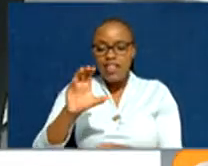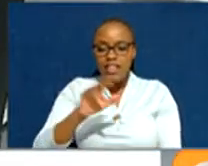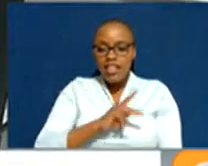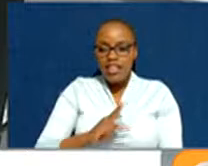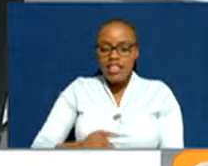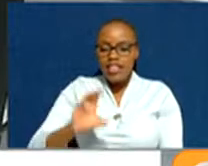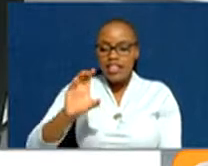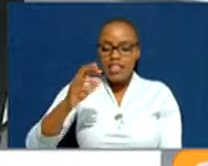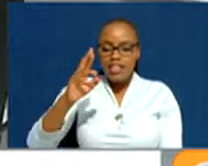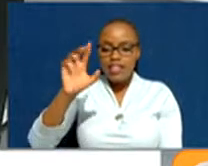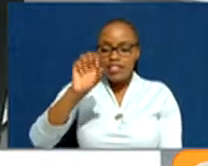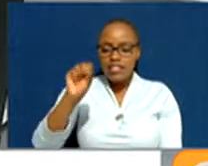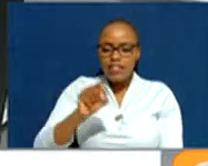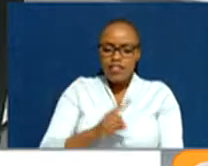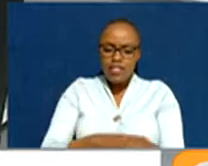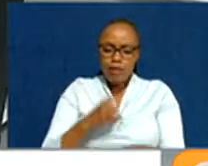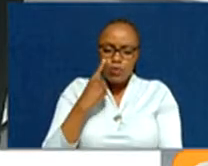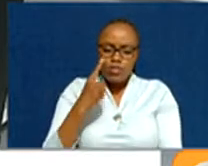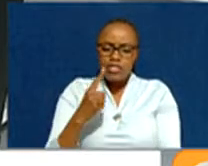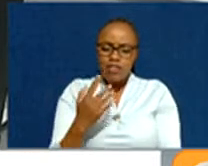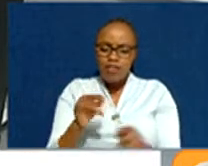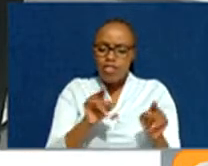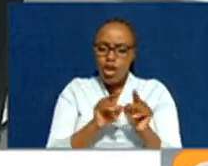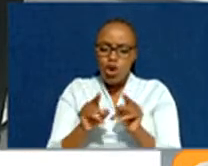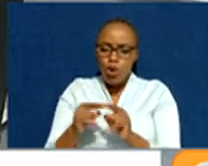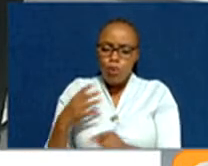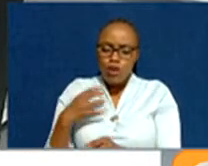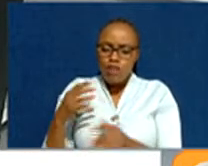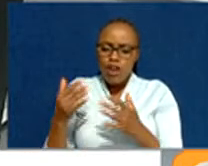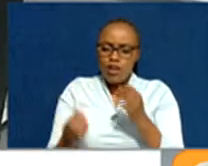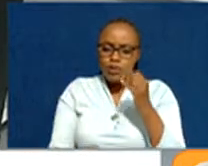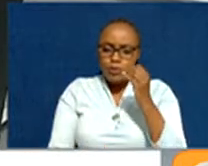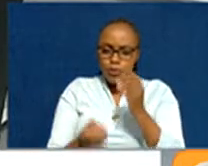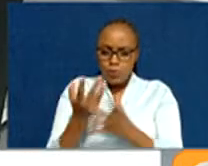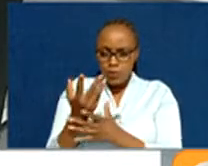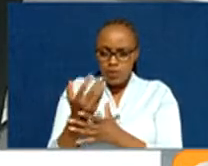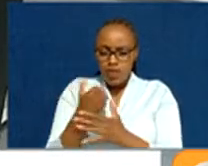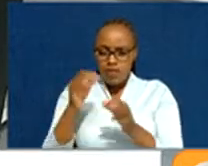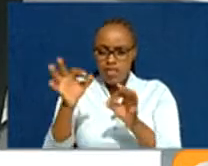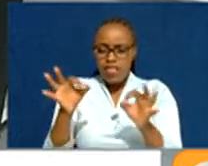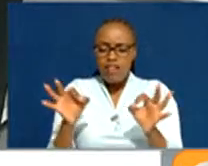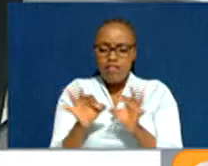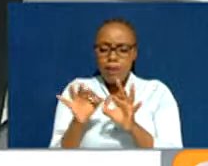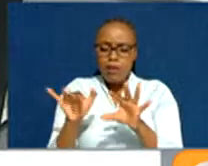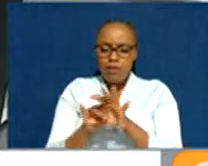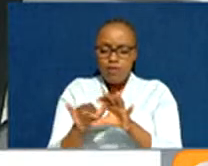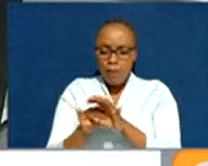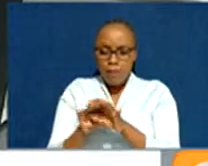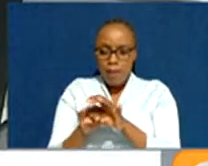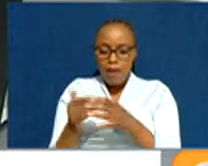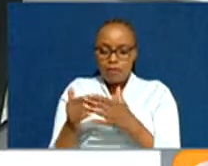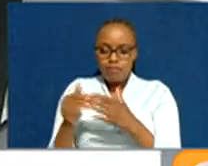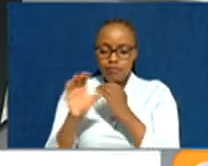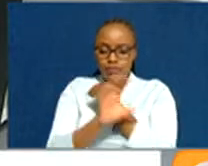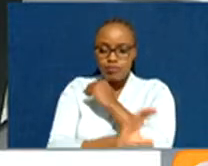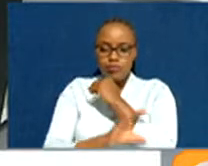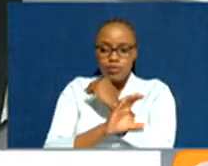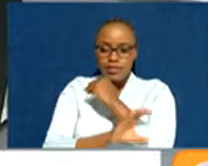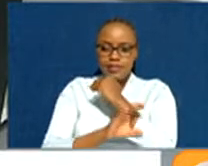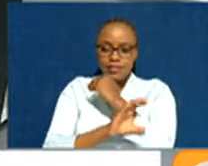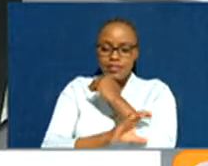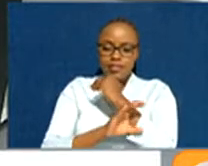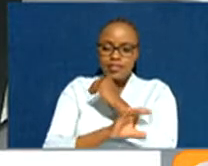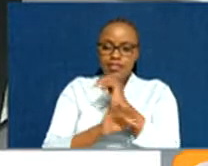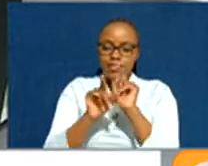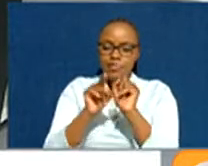III. But, you know, when you look at the Commonwealth, how it was formed to be this family of member states, it has